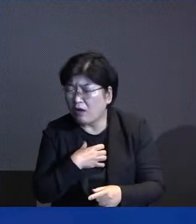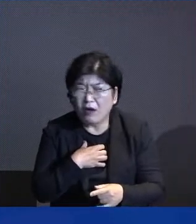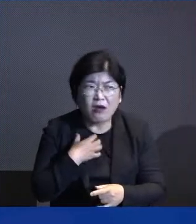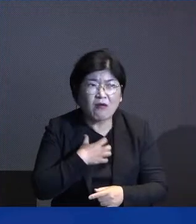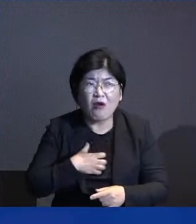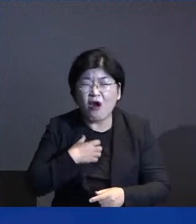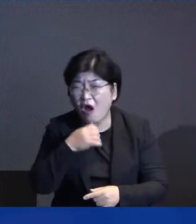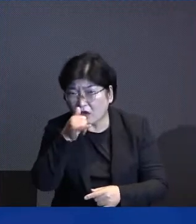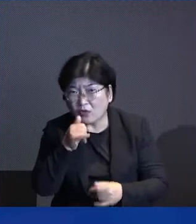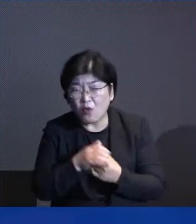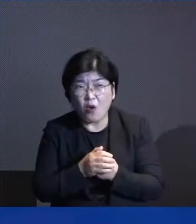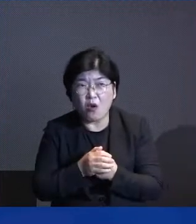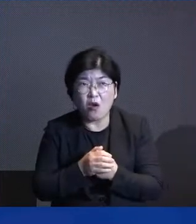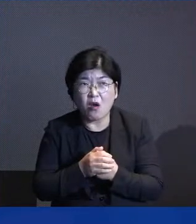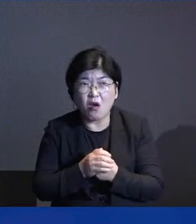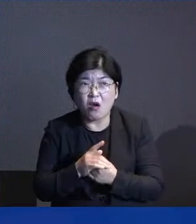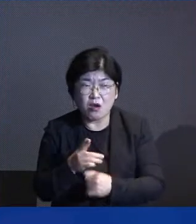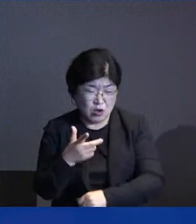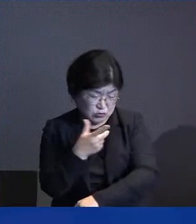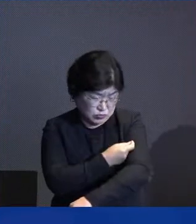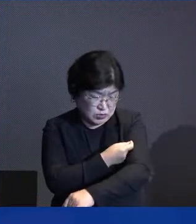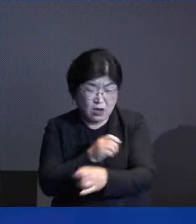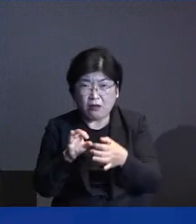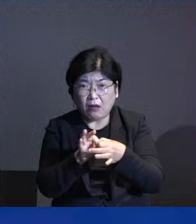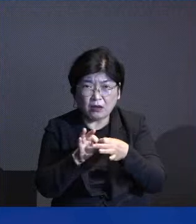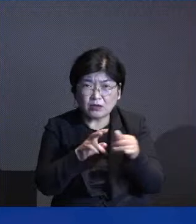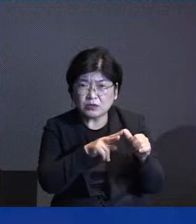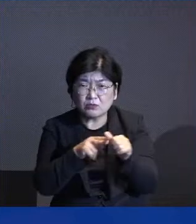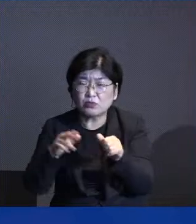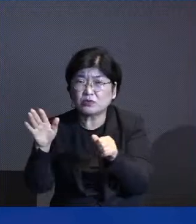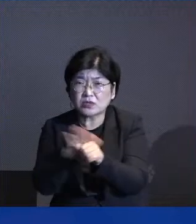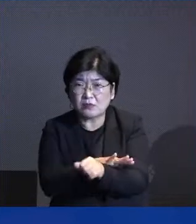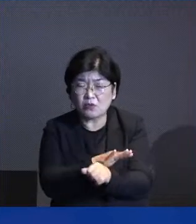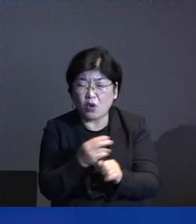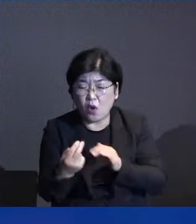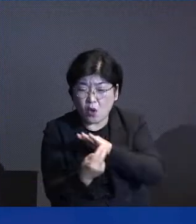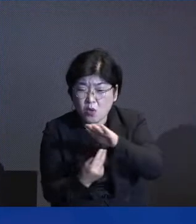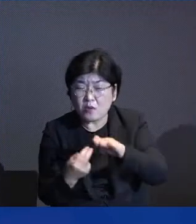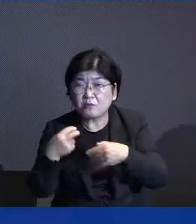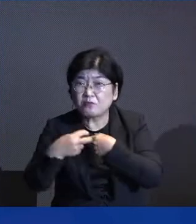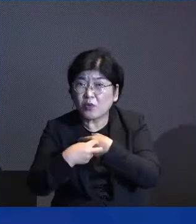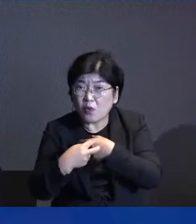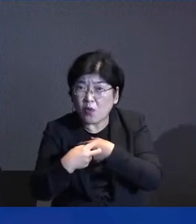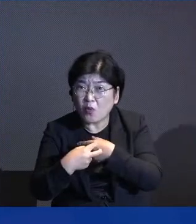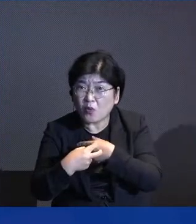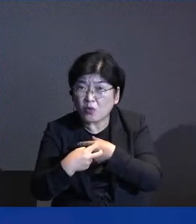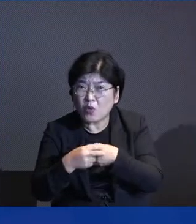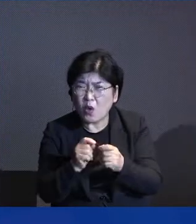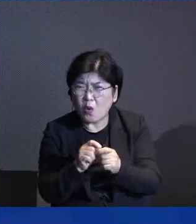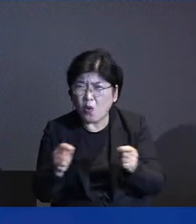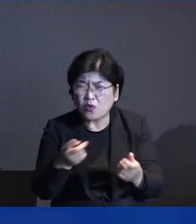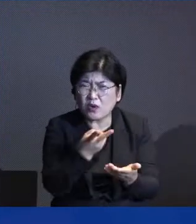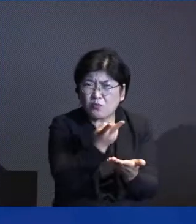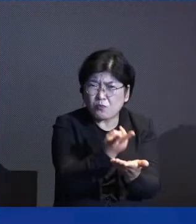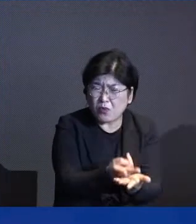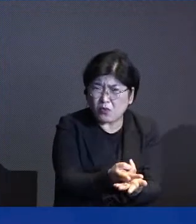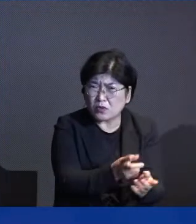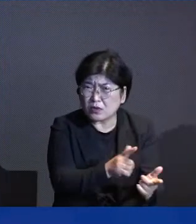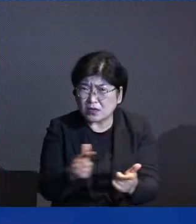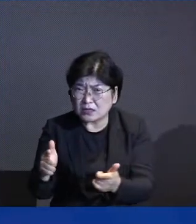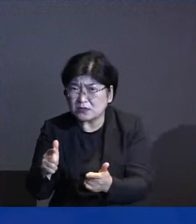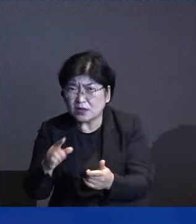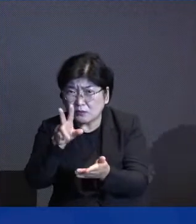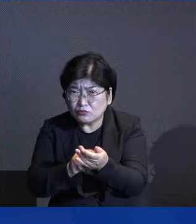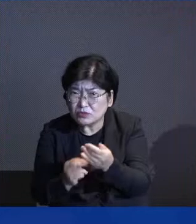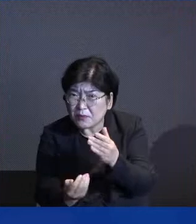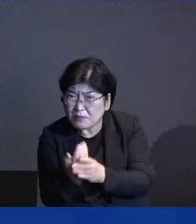homes, assisted living facilities, those who are institutionalized. And finally, many felt that their personal dignity